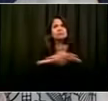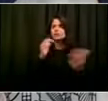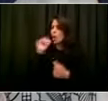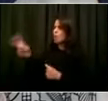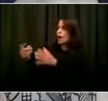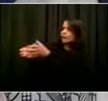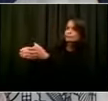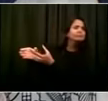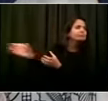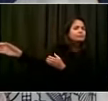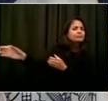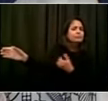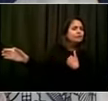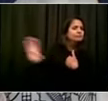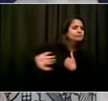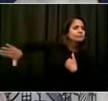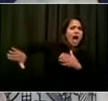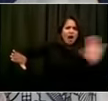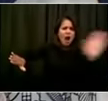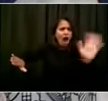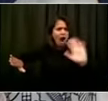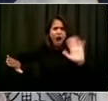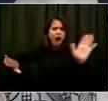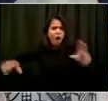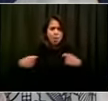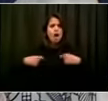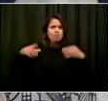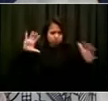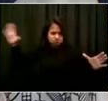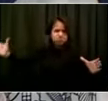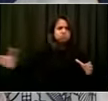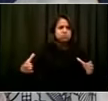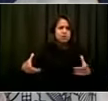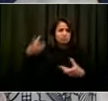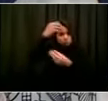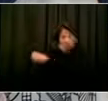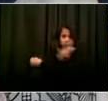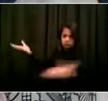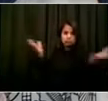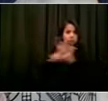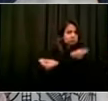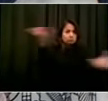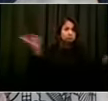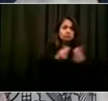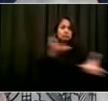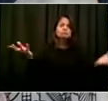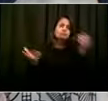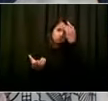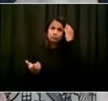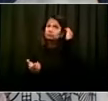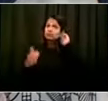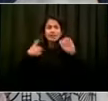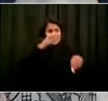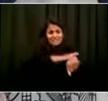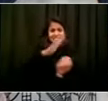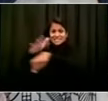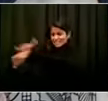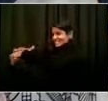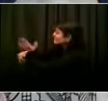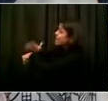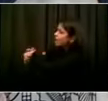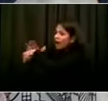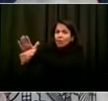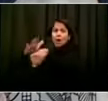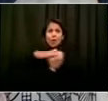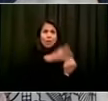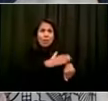mean. All those parents thinking about their kids' school schedules, they needed as much warning as possible. We needed to give a warning to the